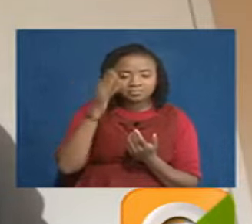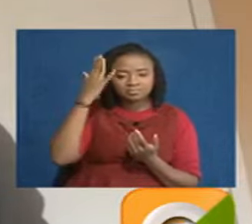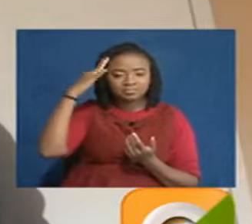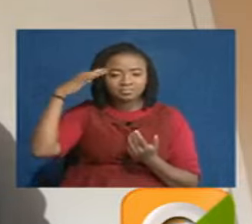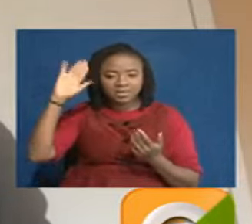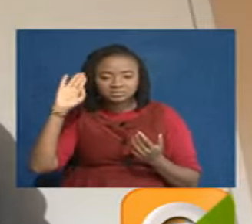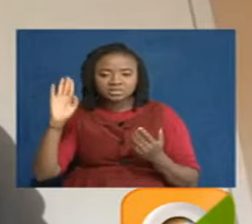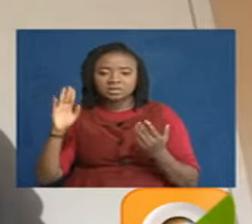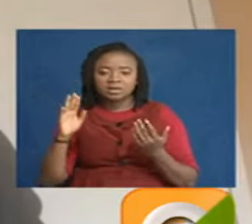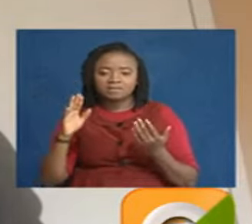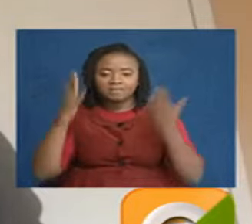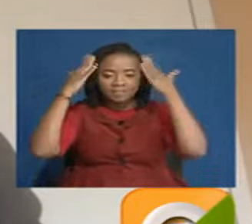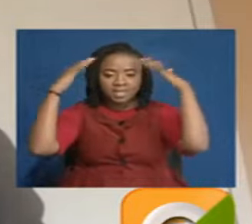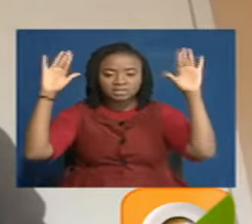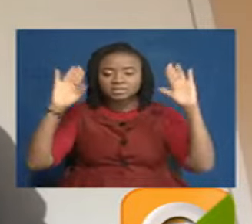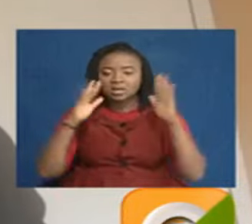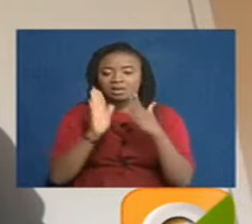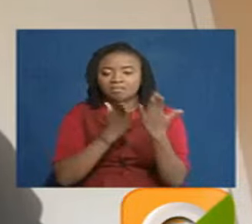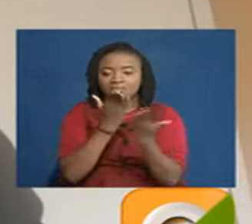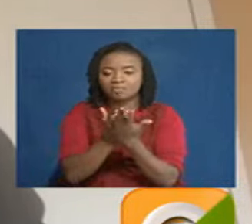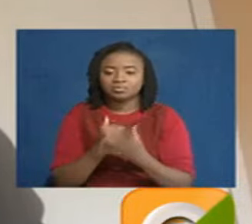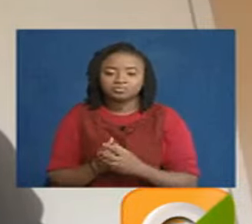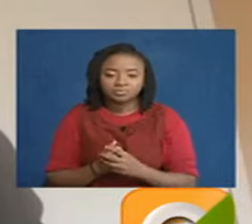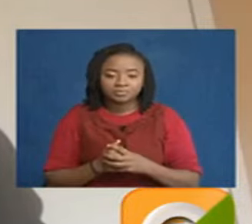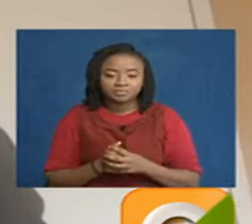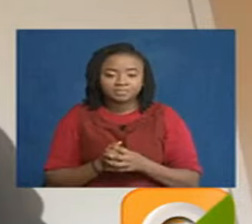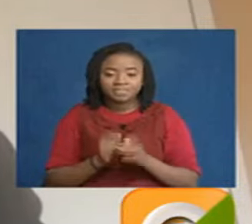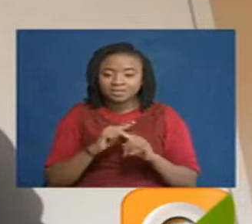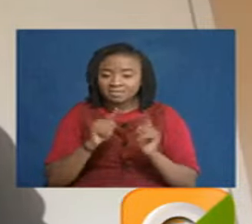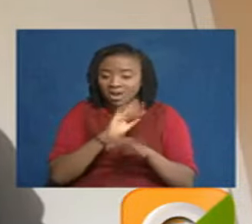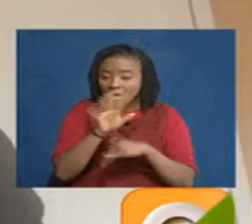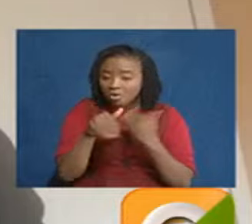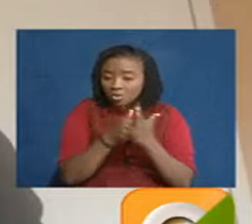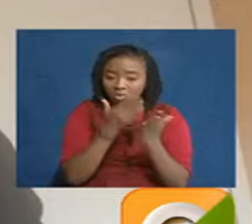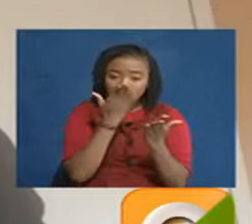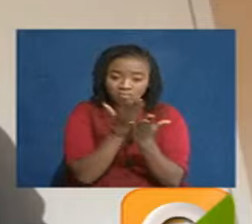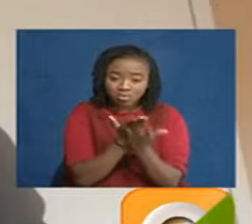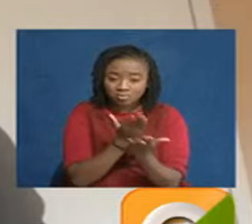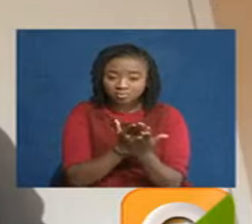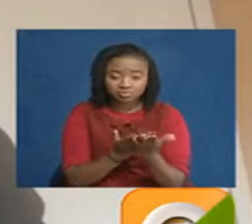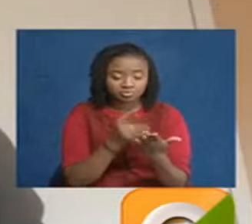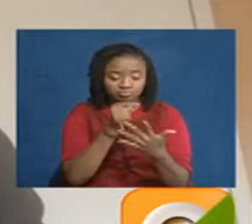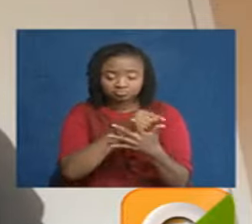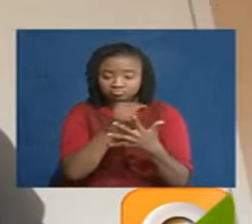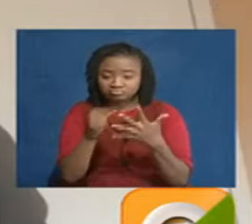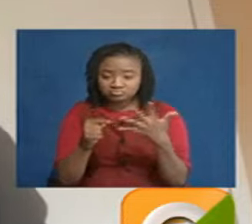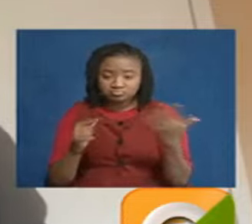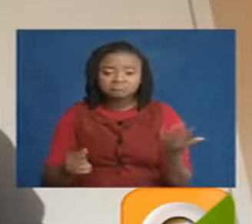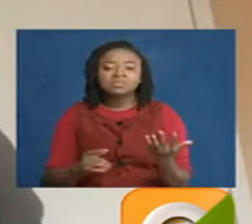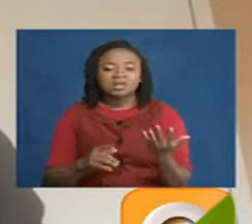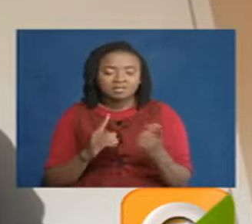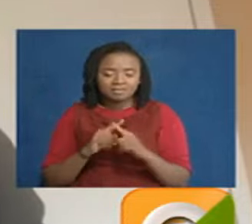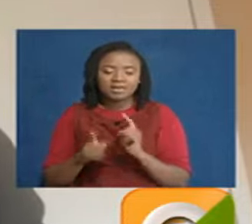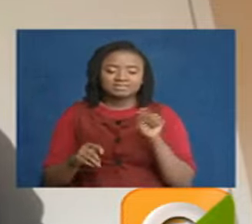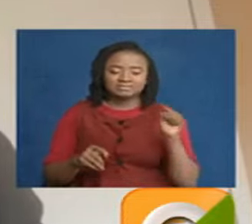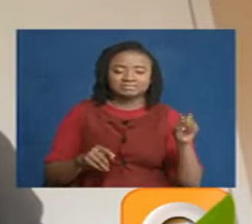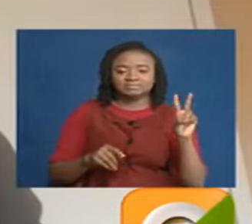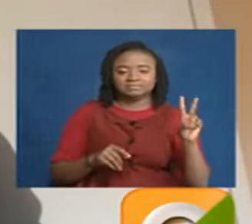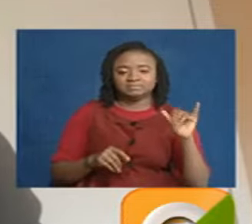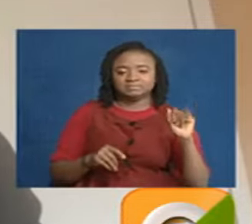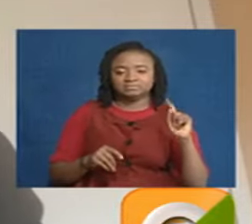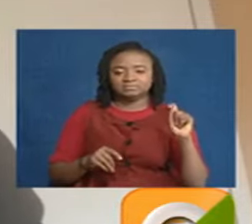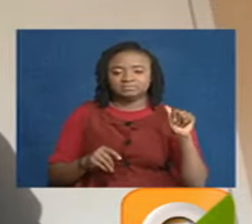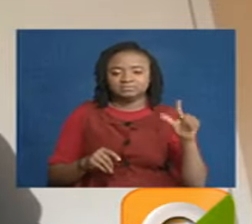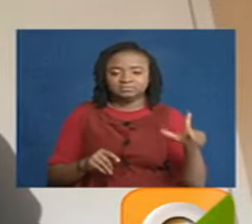course, the problem with all the proposals against the veto is that the veto holders can veto that proposal. And